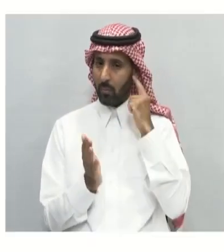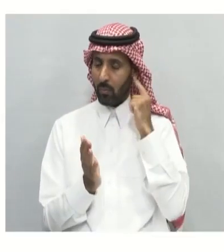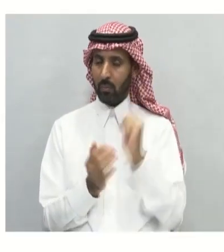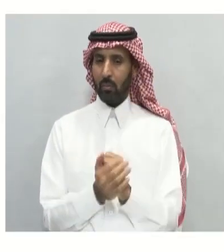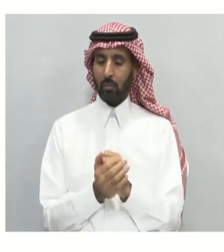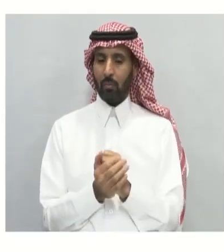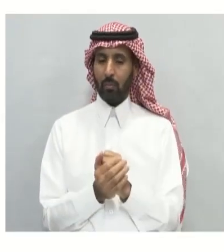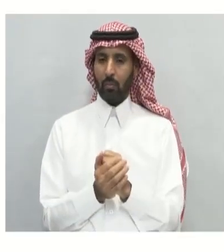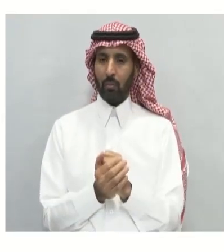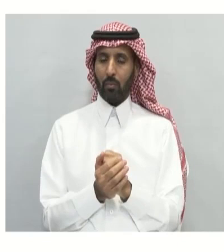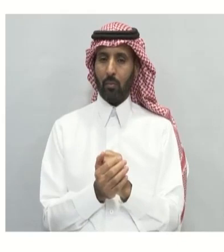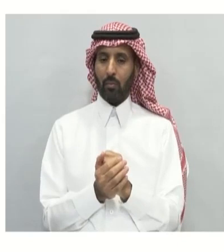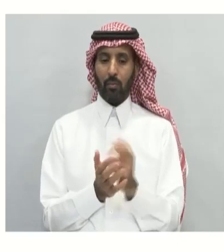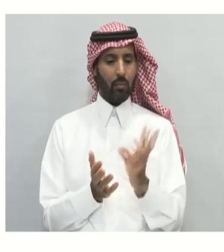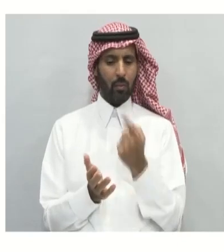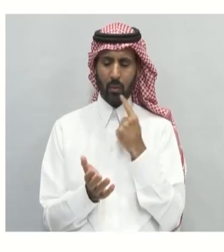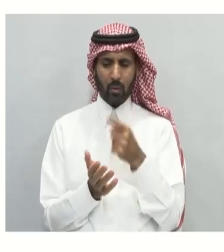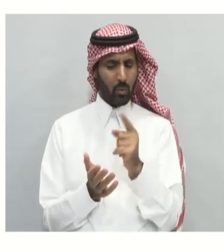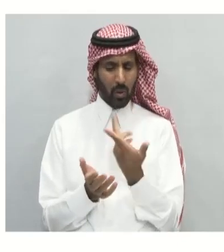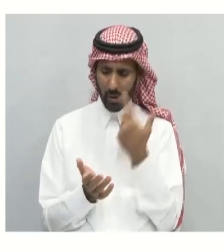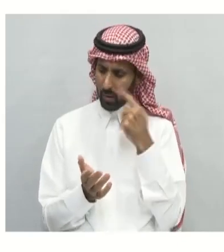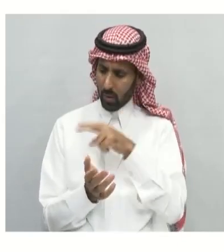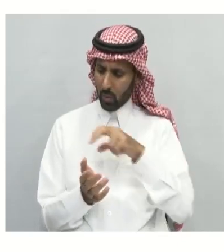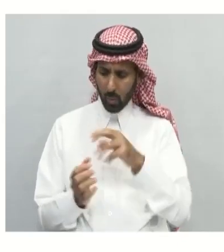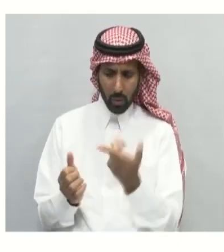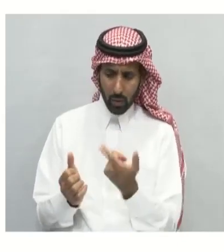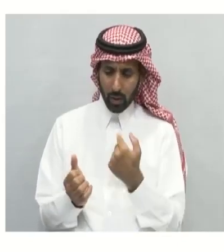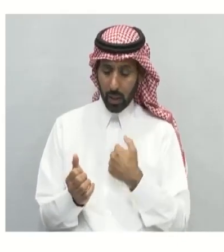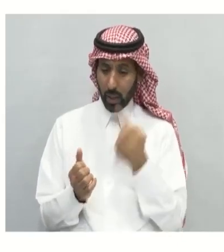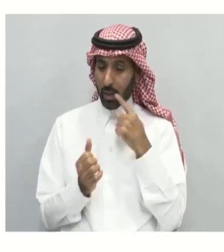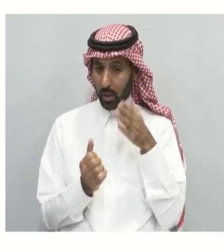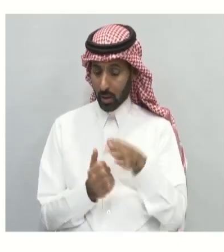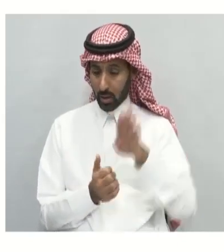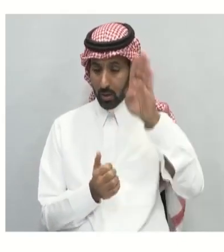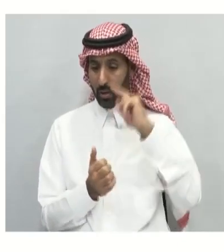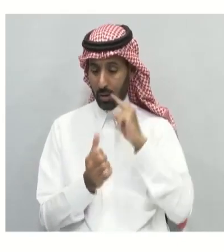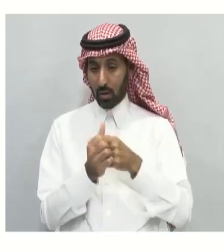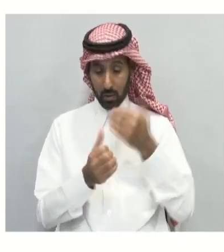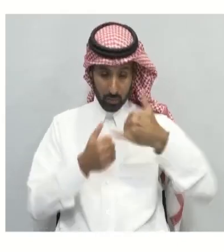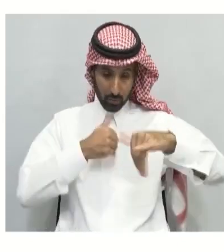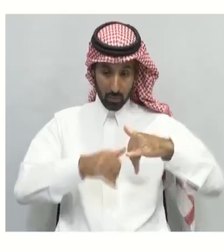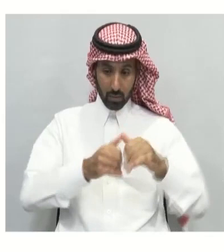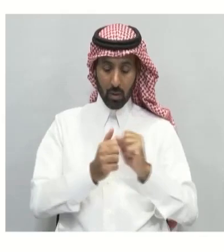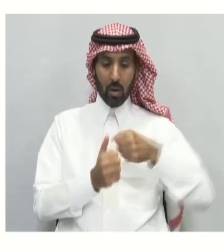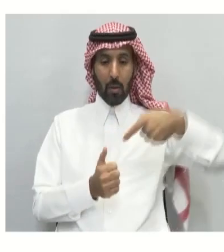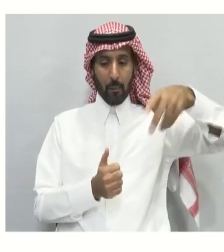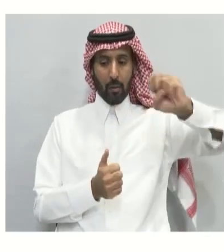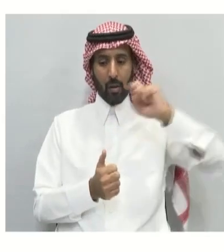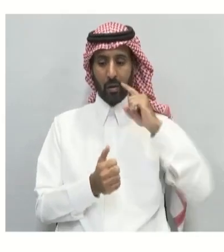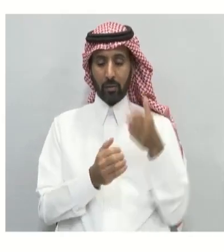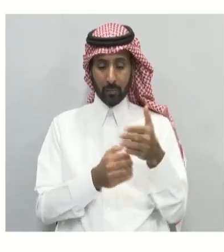directions. How to find us? Head southwest on Bloom Street toward Main